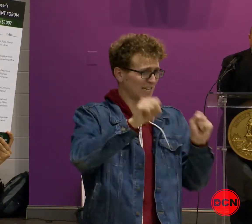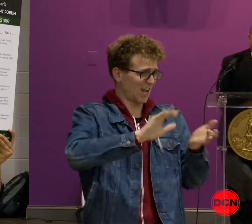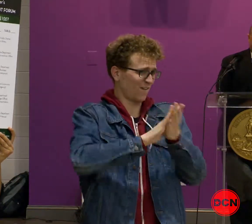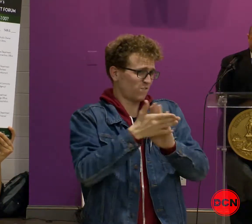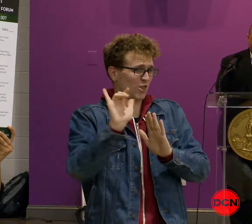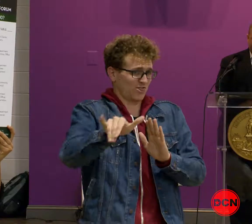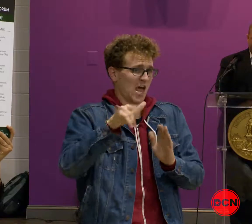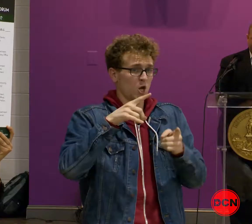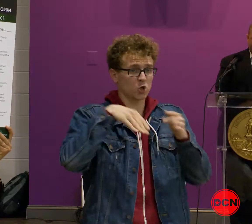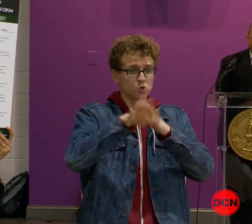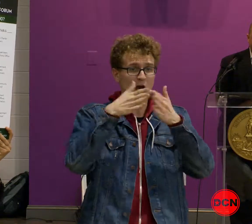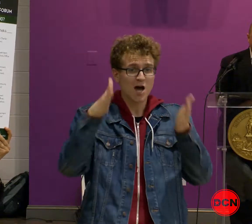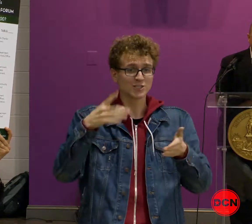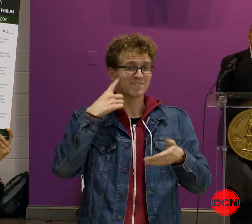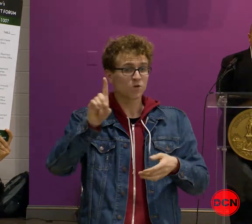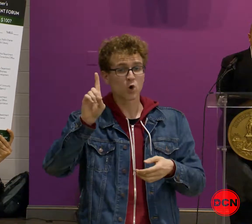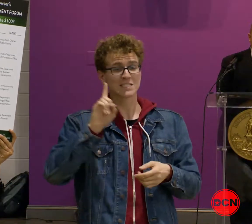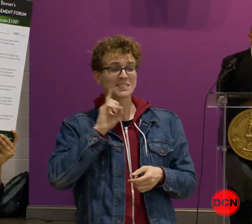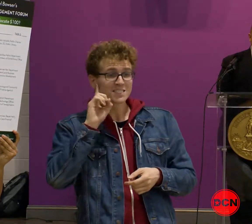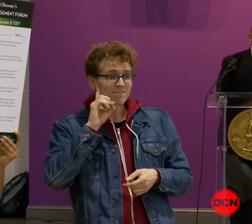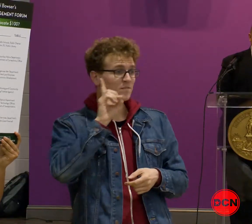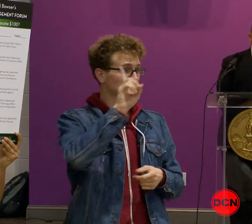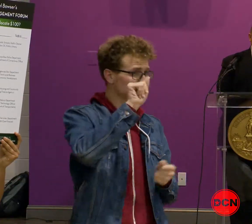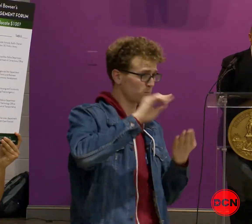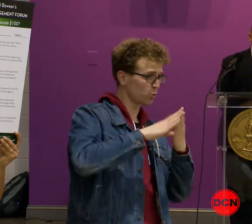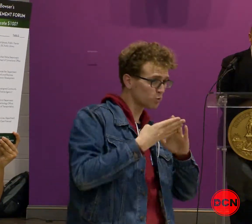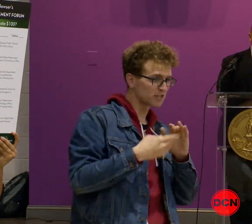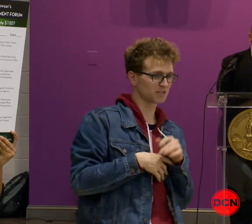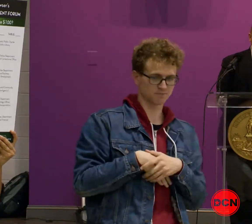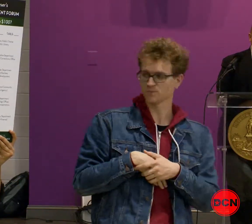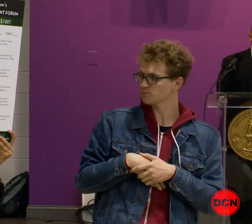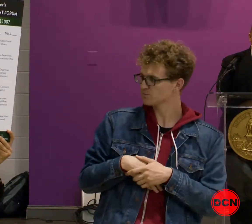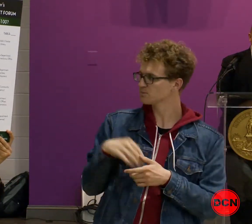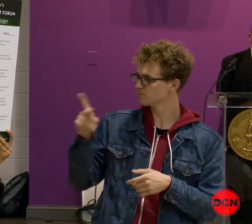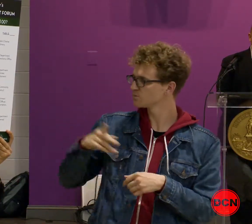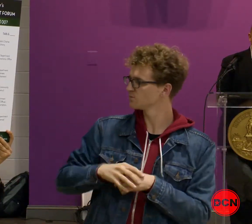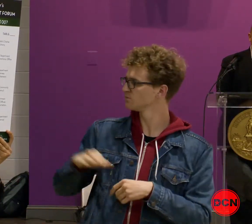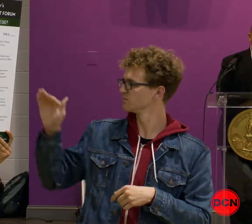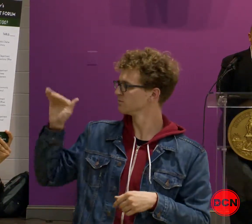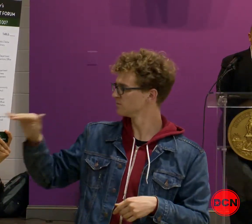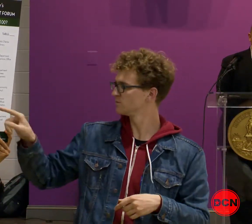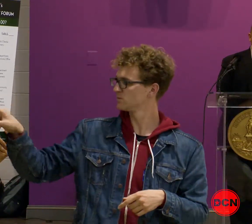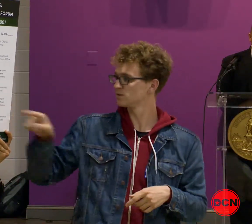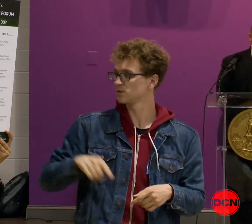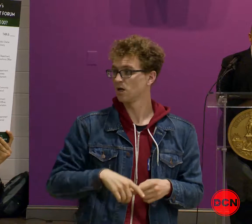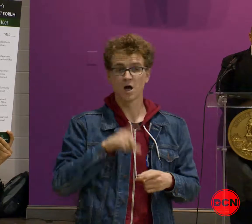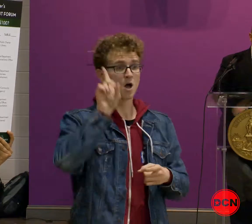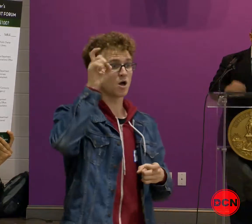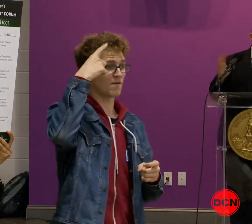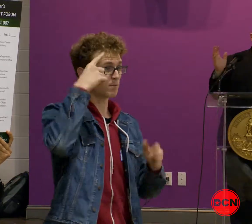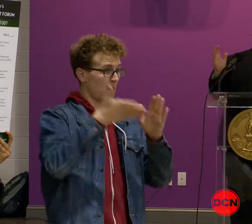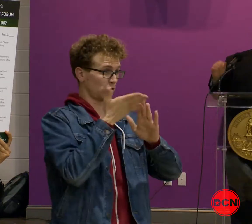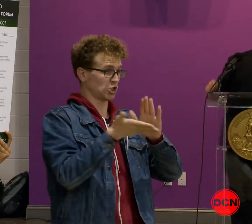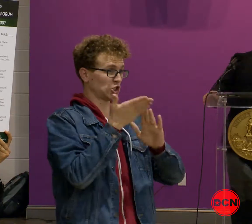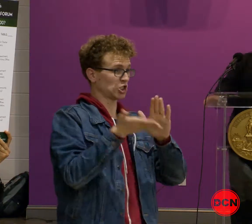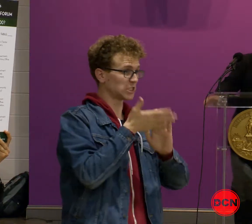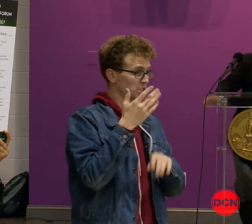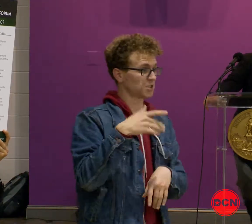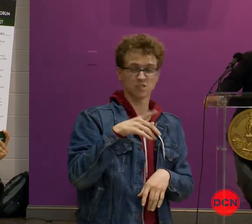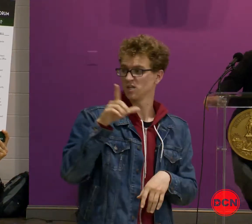all the vacant homes that needs to become more public housing for the deaf and the disabled community.